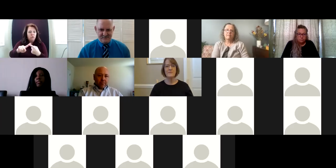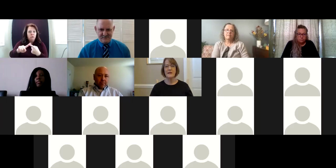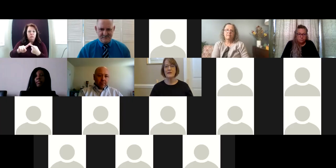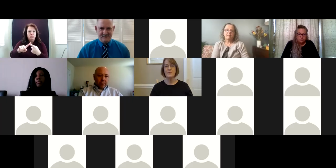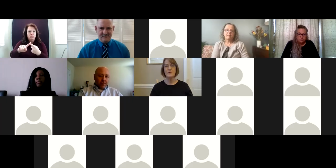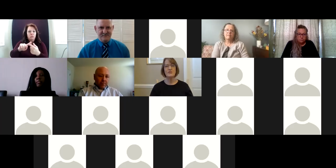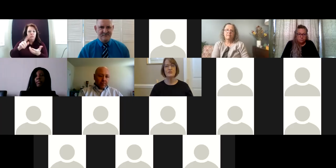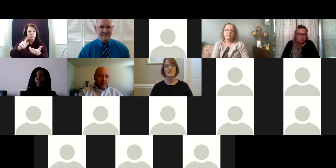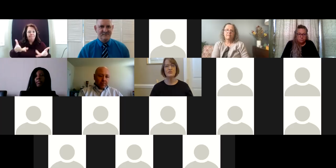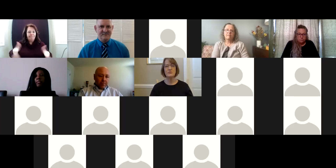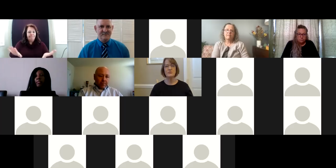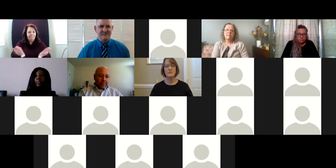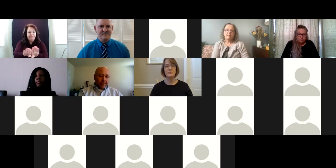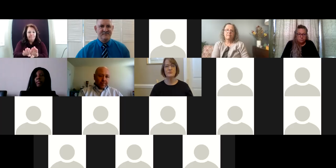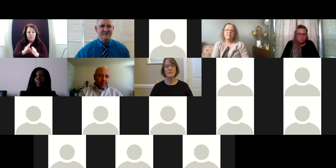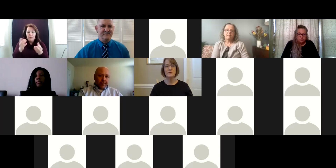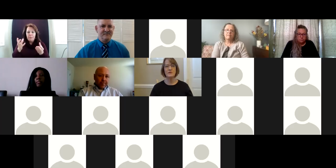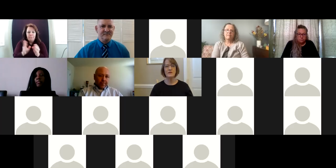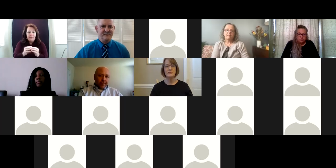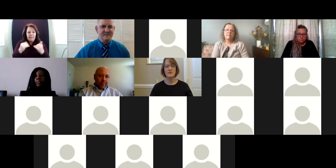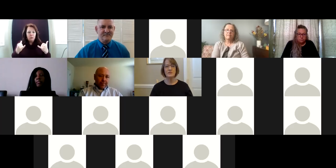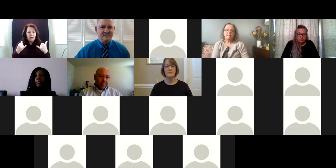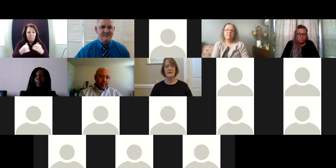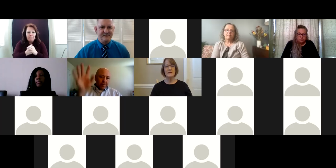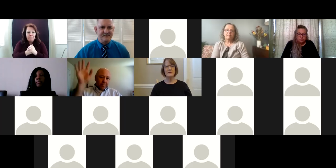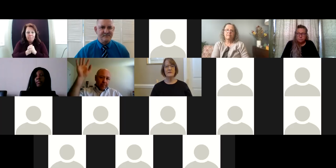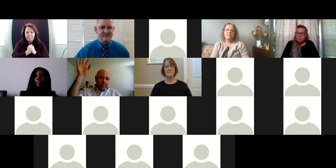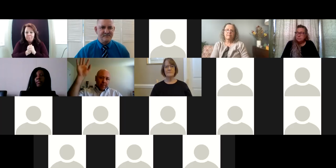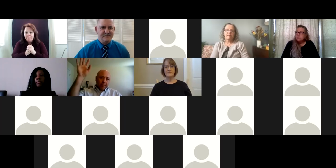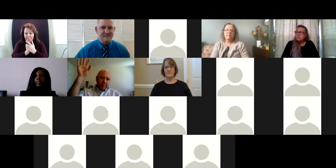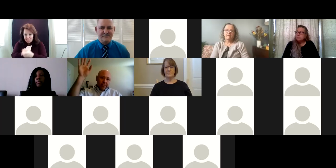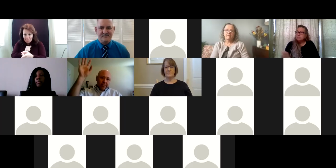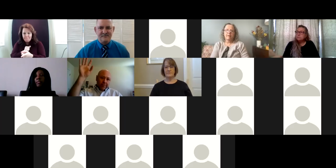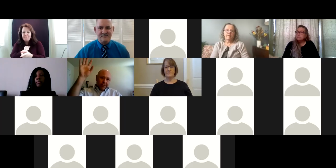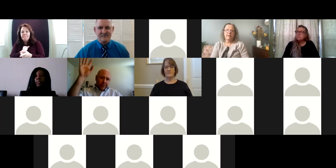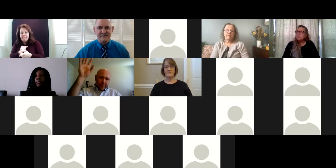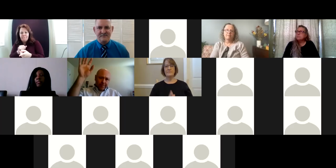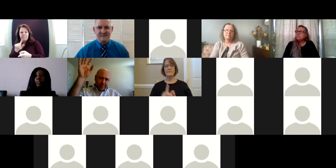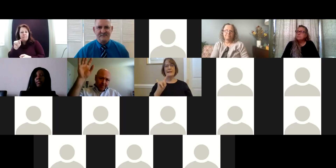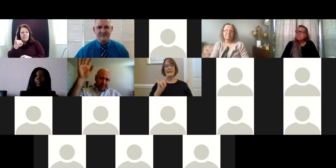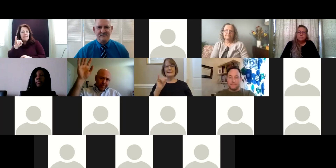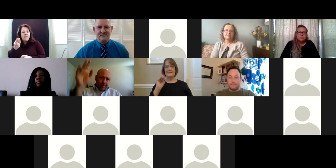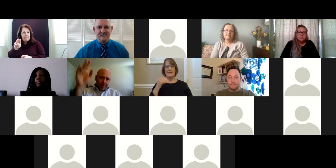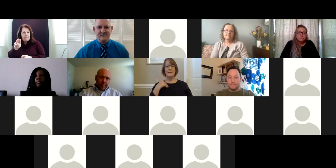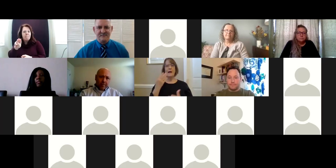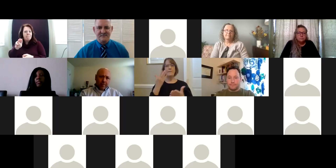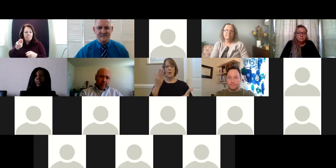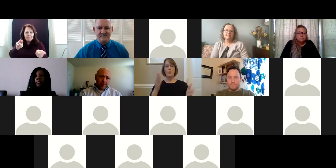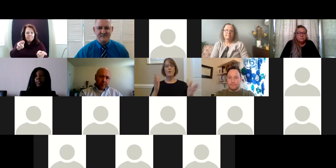Anyone want to make a motion to adjourn the meeting? Motion to adjourn.